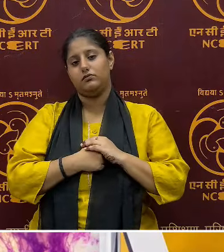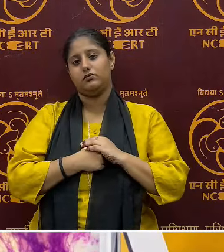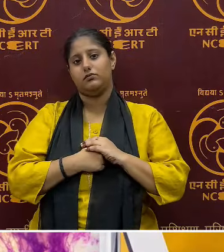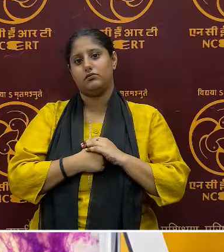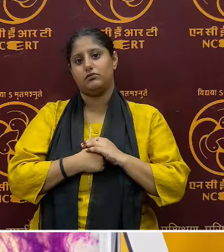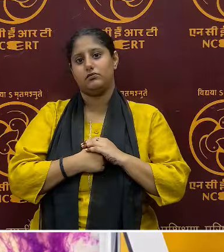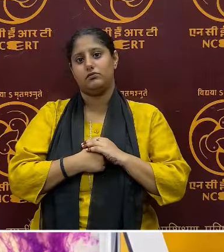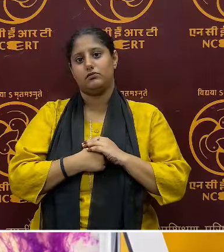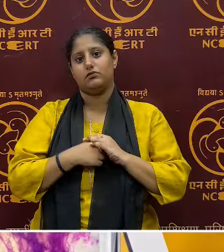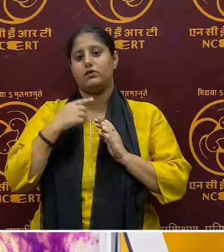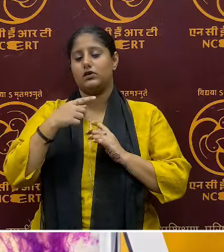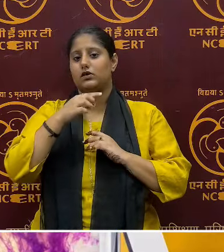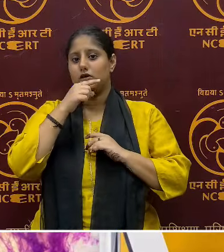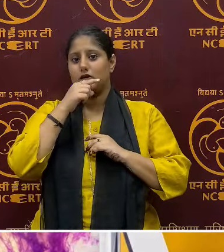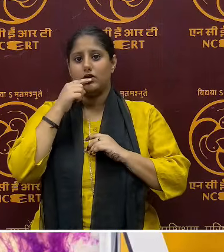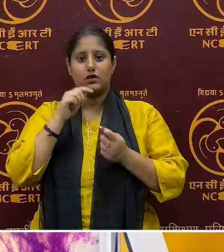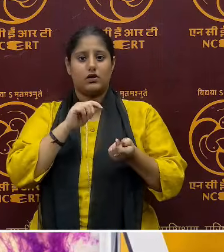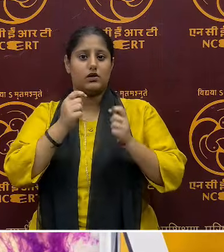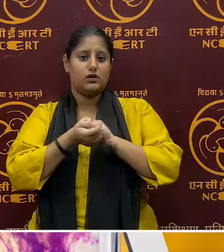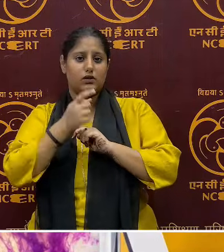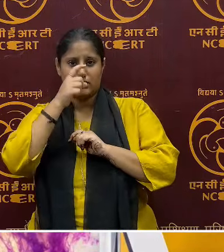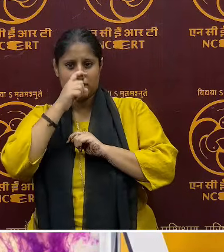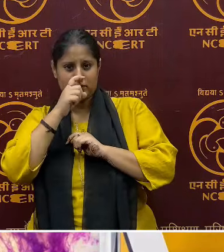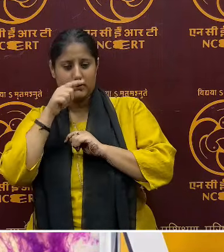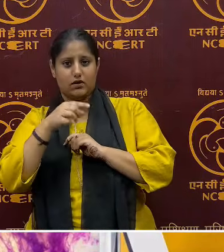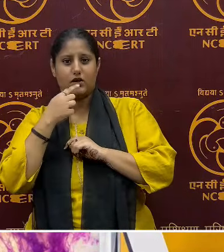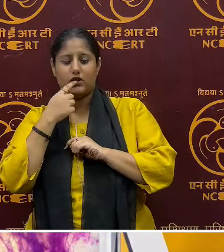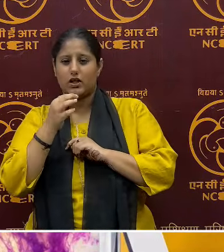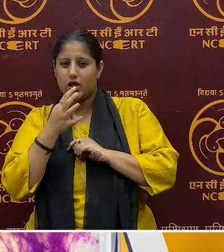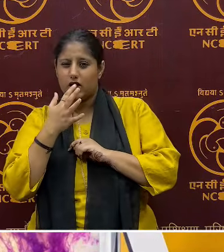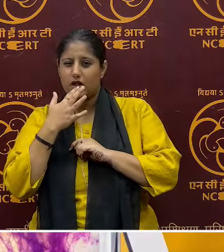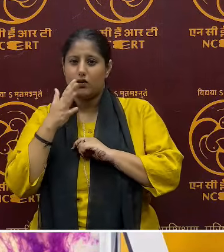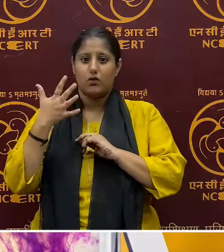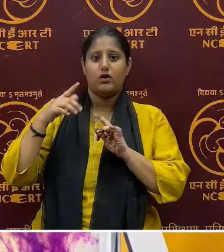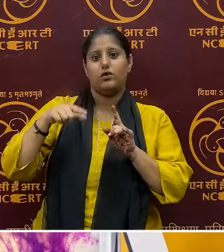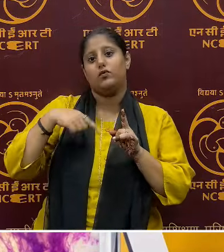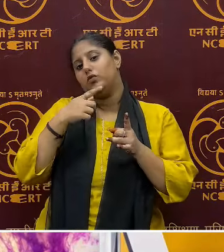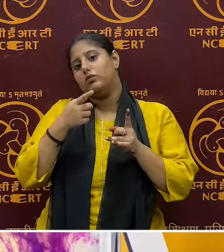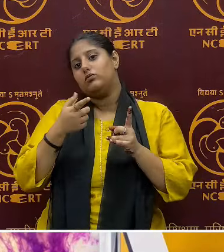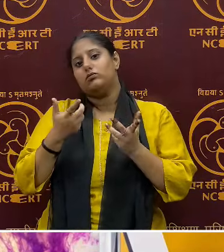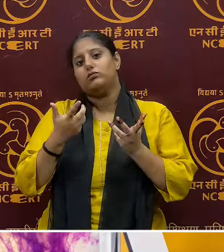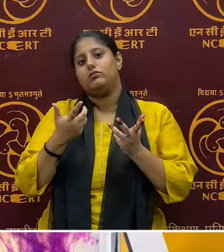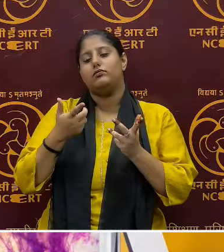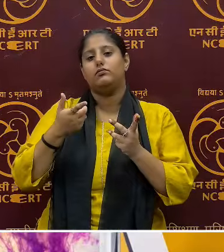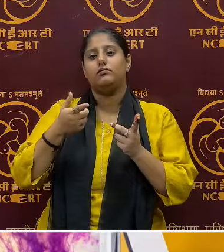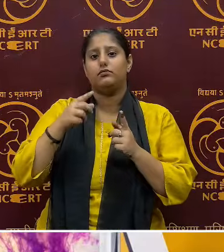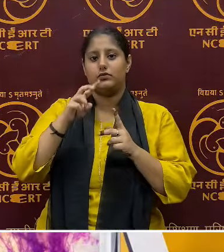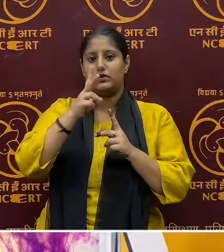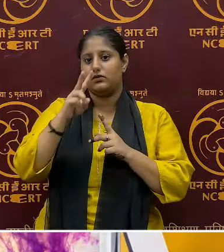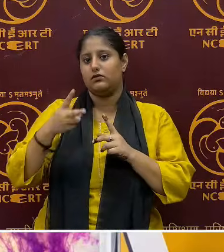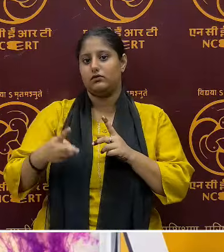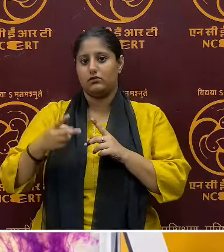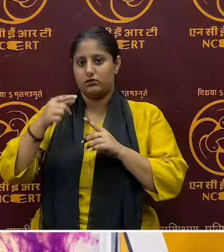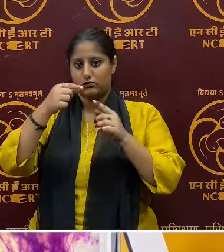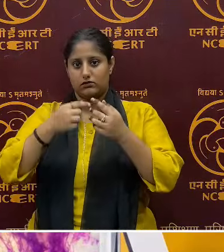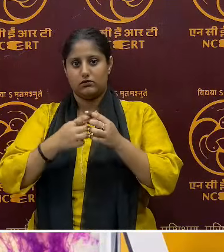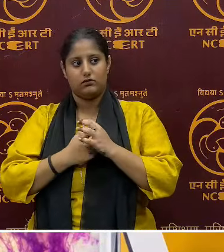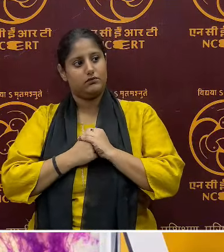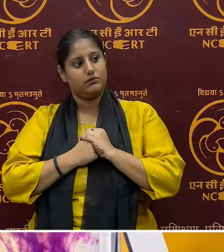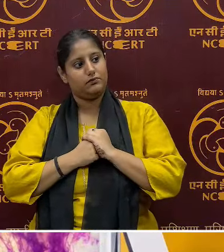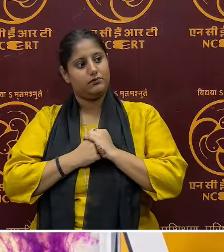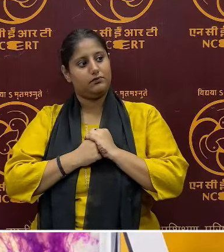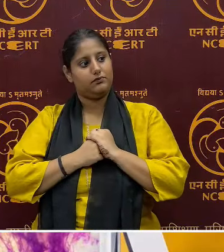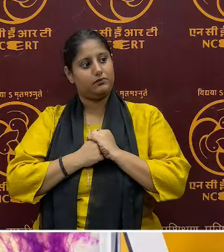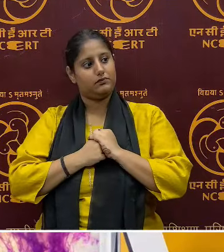and change red to blue, bitter and change blue to red, bitter and change red litmus to blue, and sour and change blue litmus to